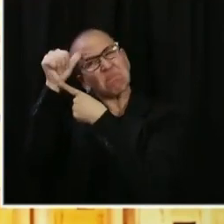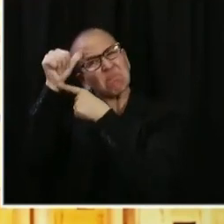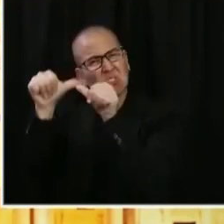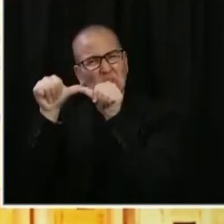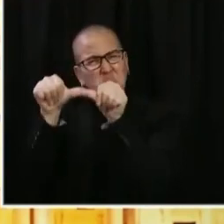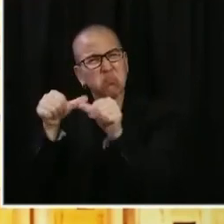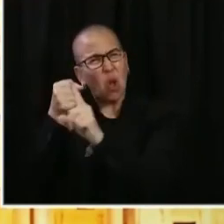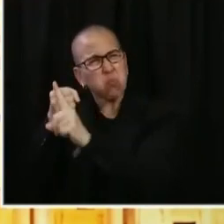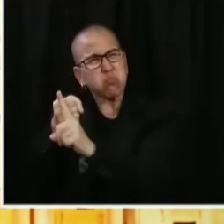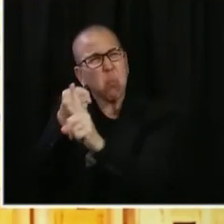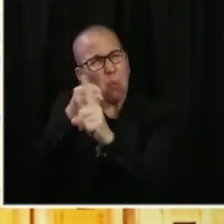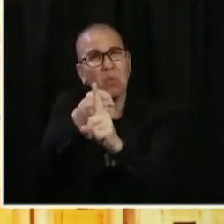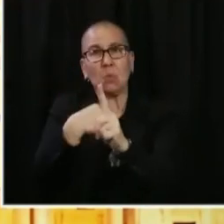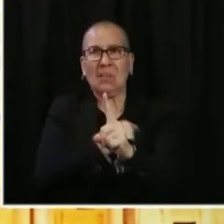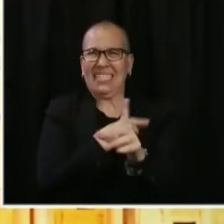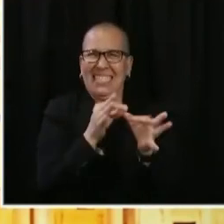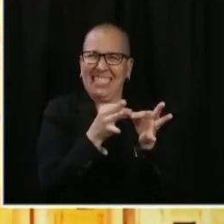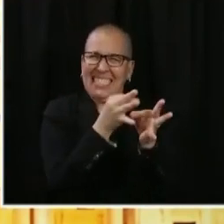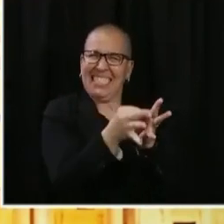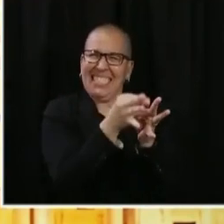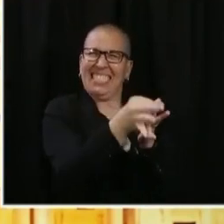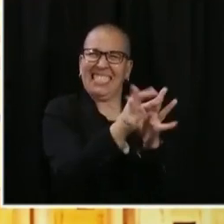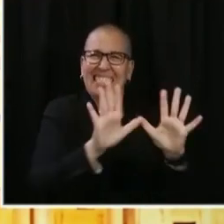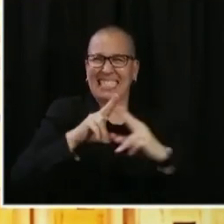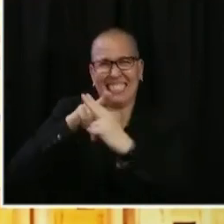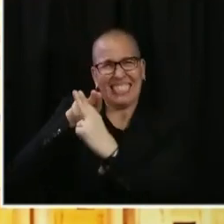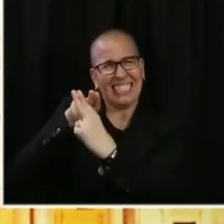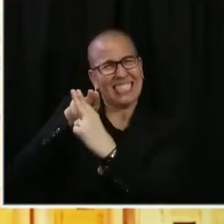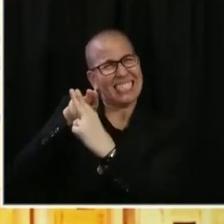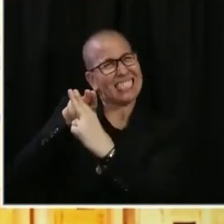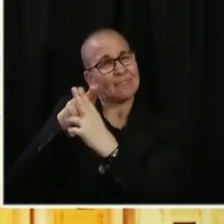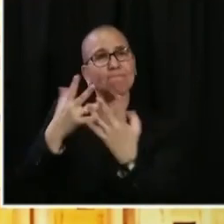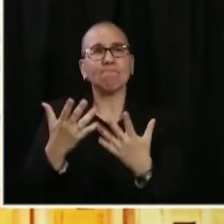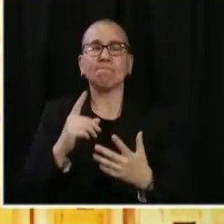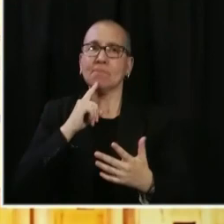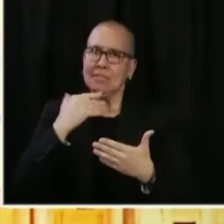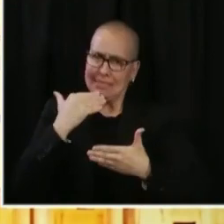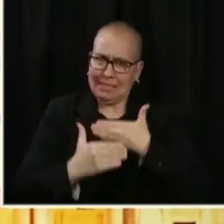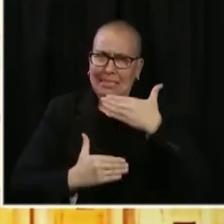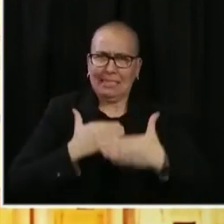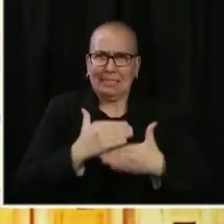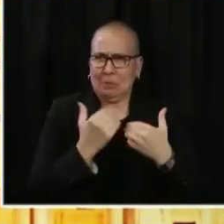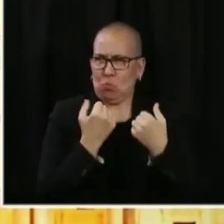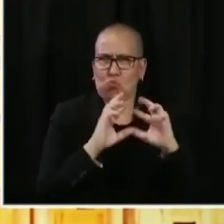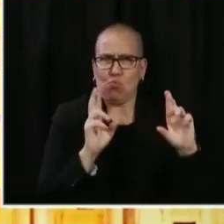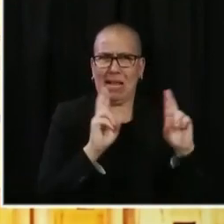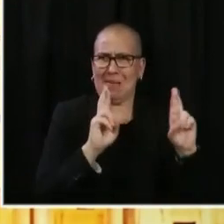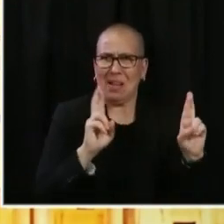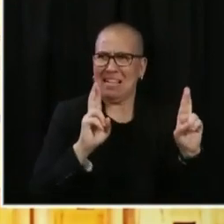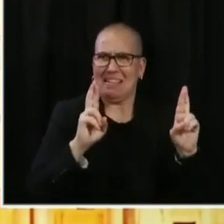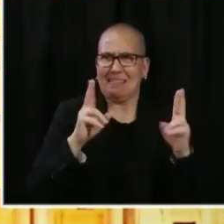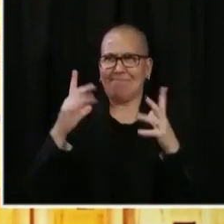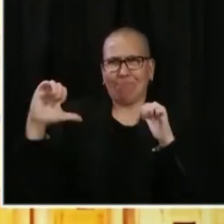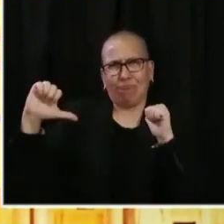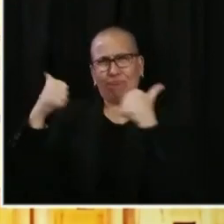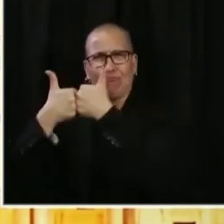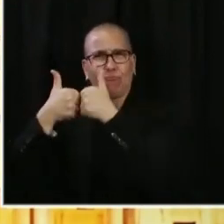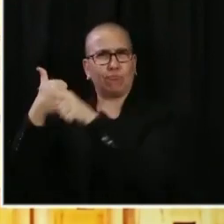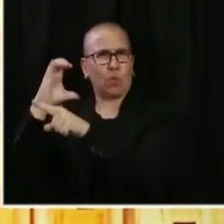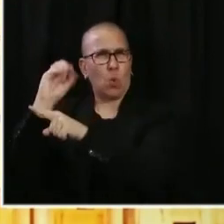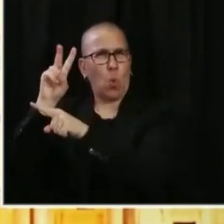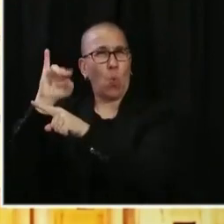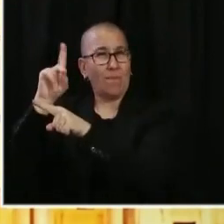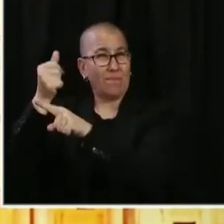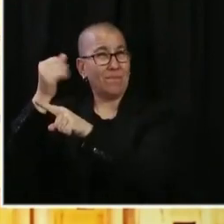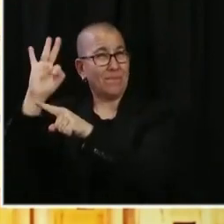this virus. We've made great progress to ensure we can treat Minnesotans who fall ill. Thank you for your sacrifices. You've saved the lives